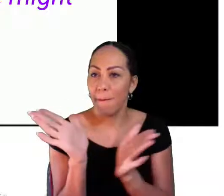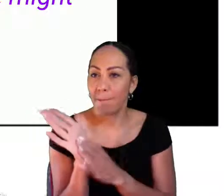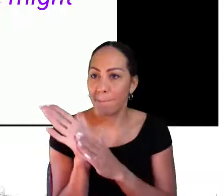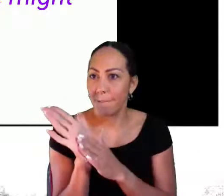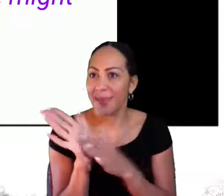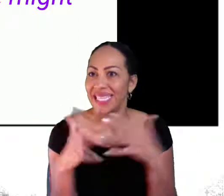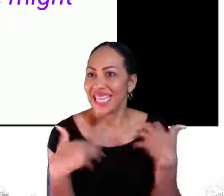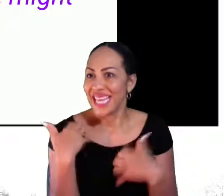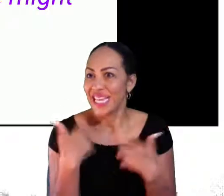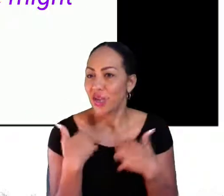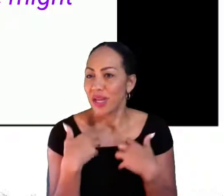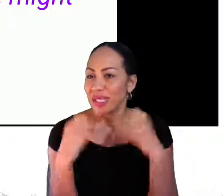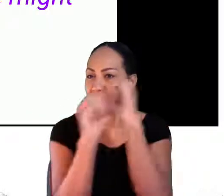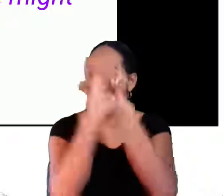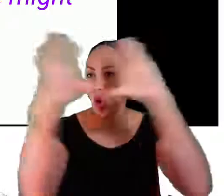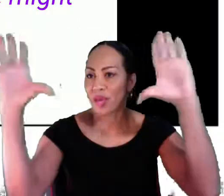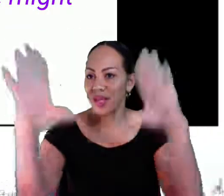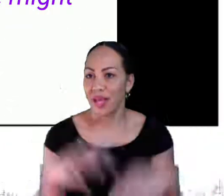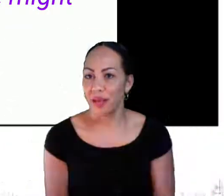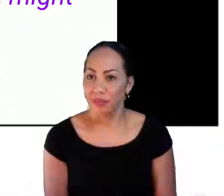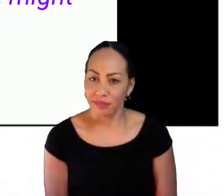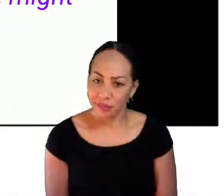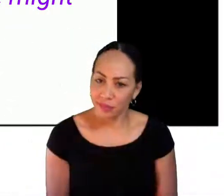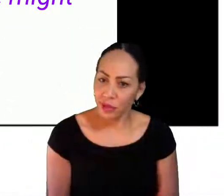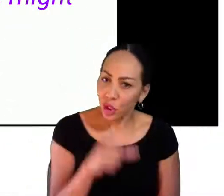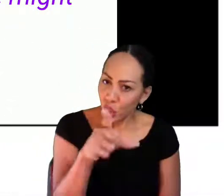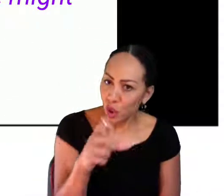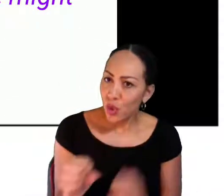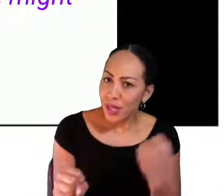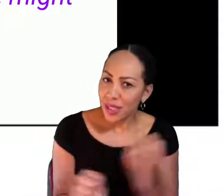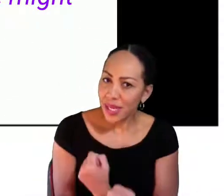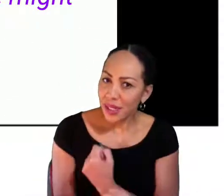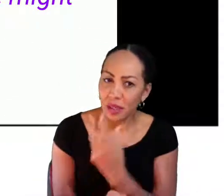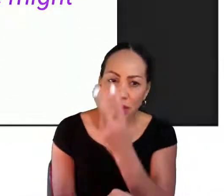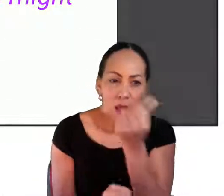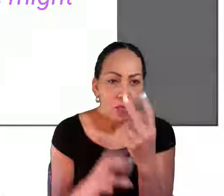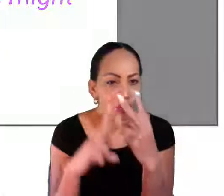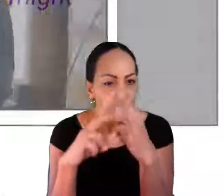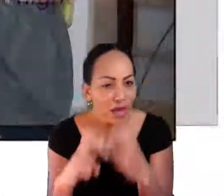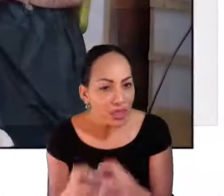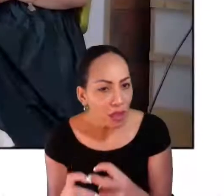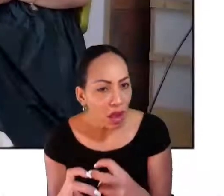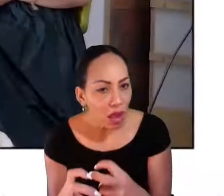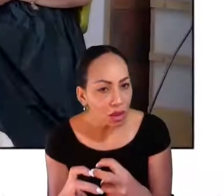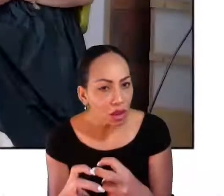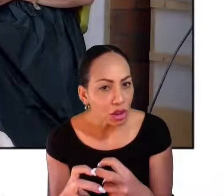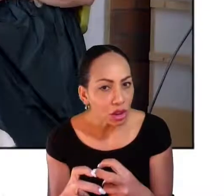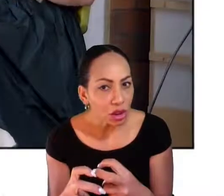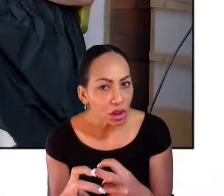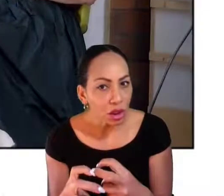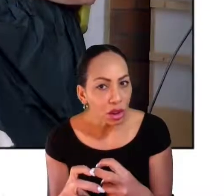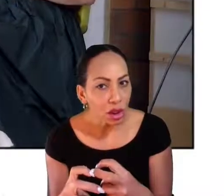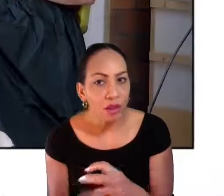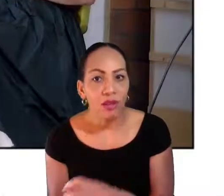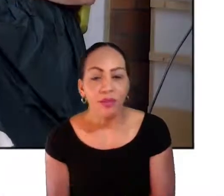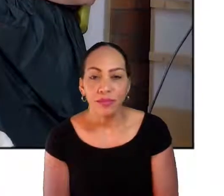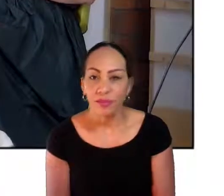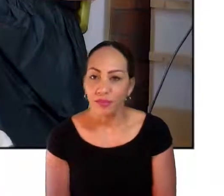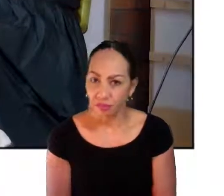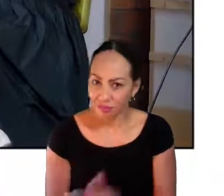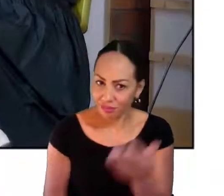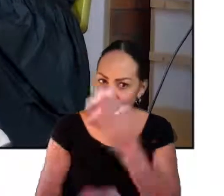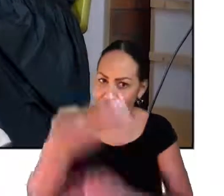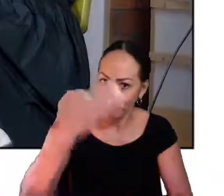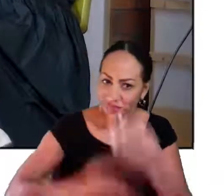So you also did some research around this. You commissioned some research with a bunch of new people. Absolutely. Can you tell us a bit about this? Yeah, so as part